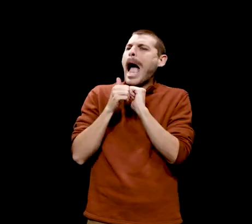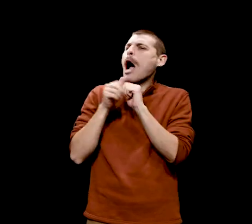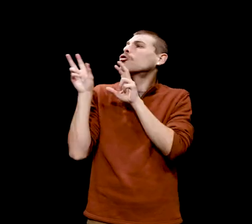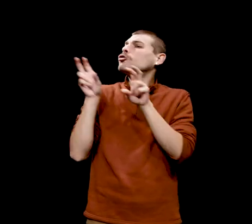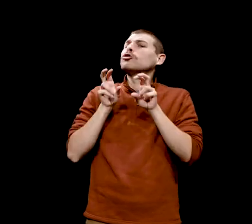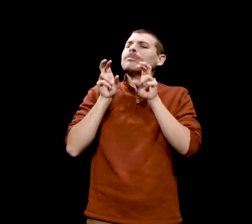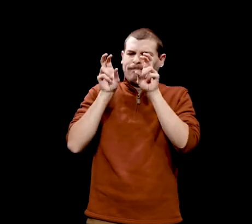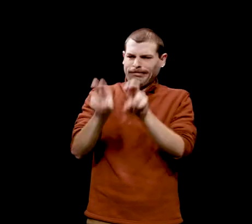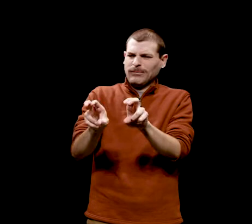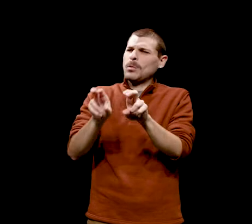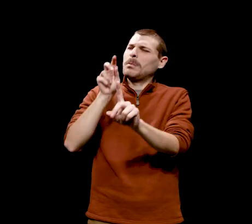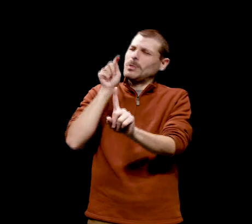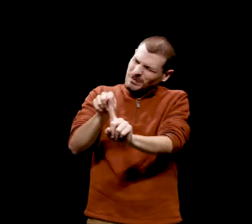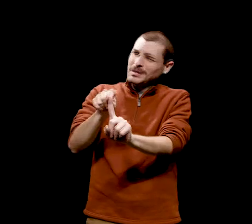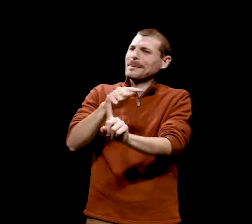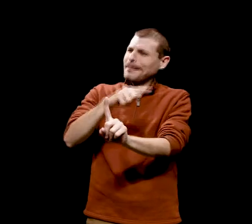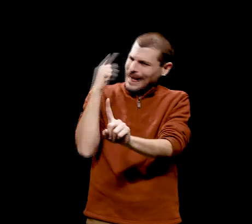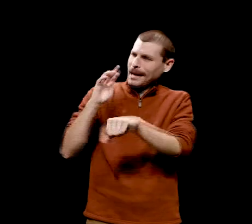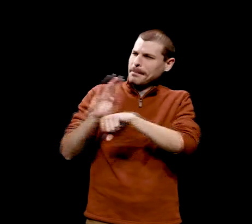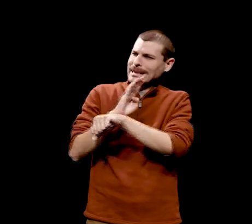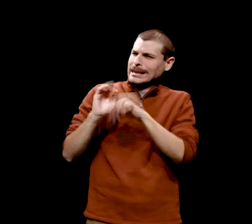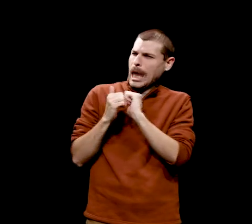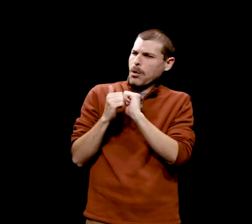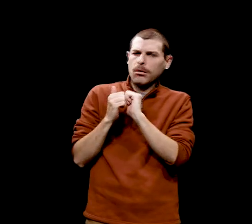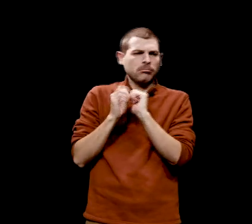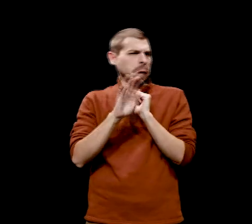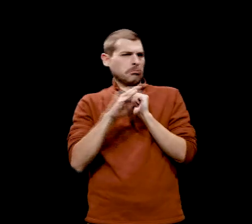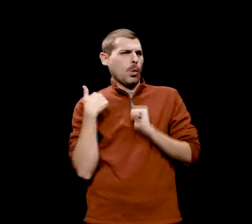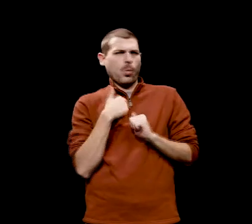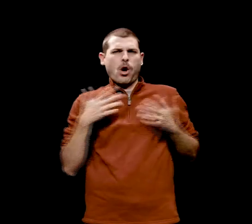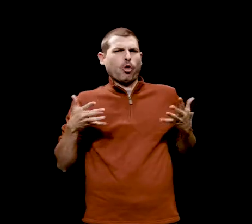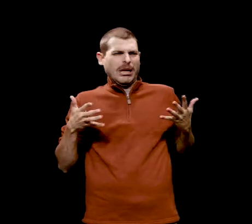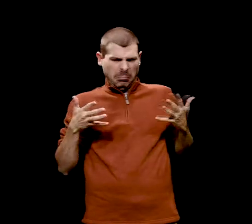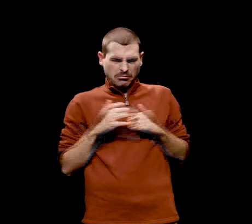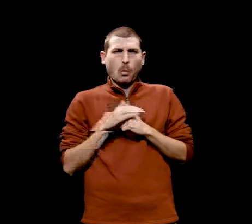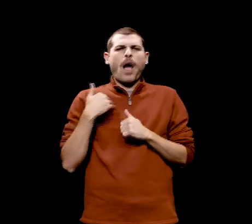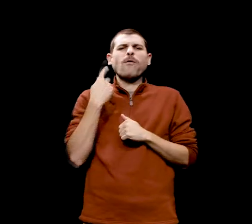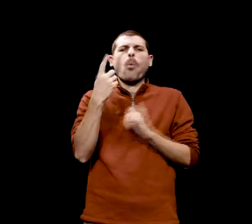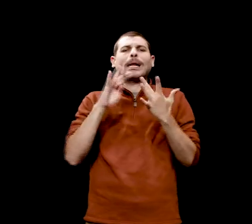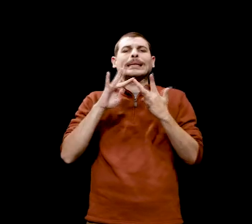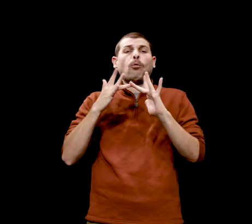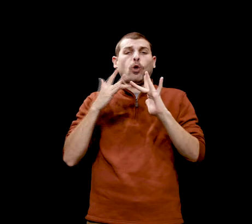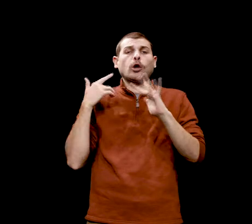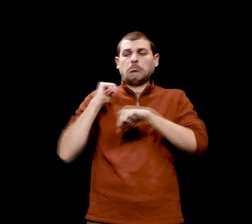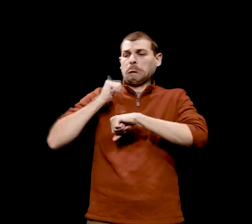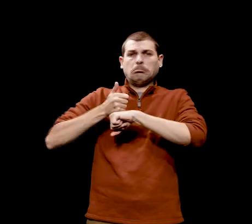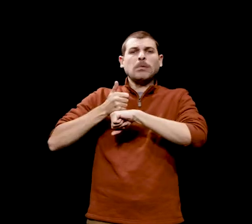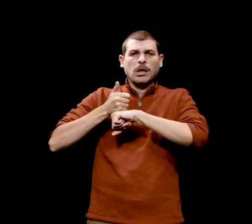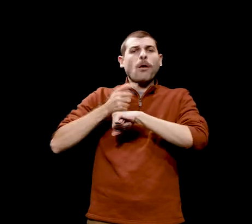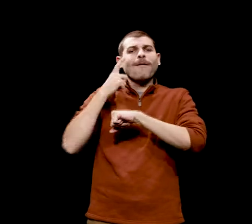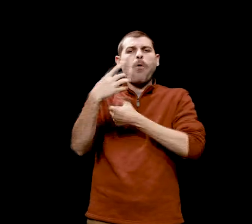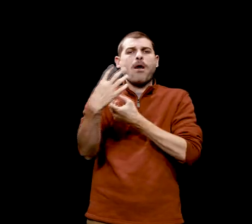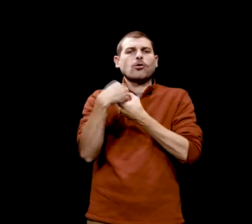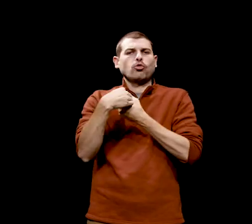Yes. First of all, we do. So the Inclusive Business Resource Network that we stood up through Prosper Portland